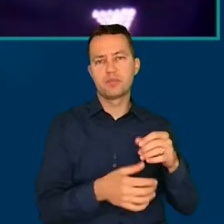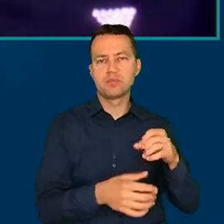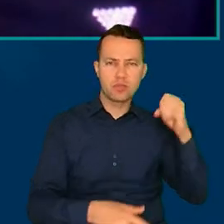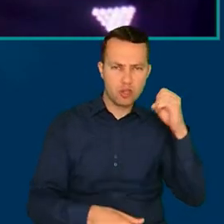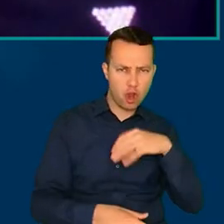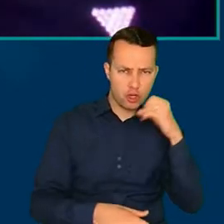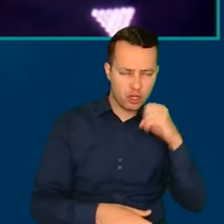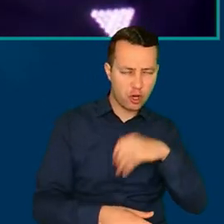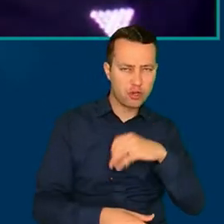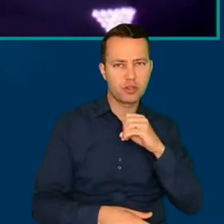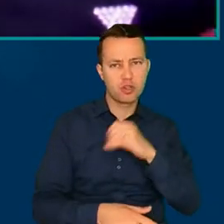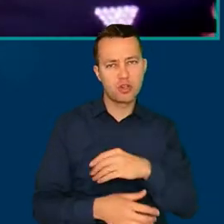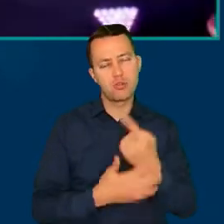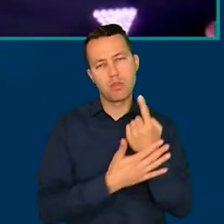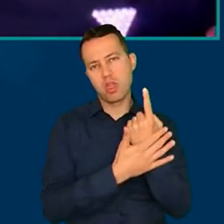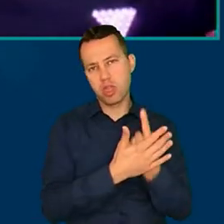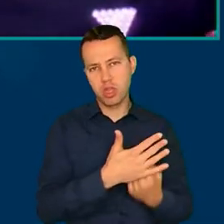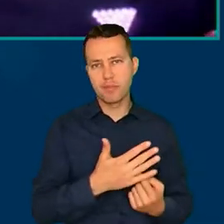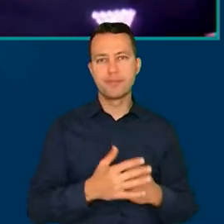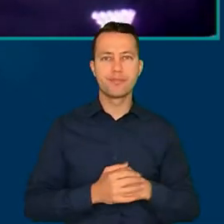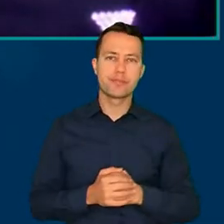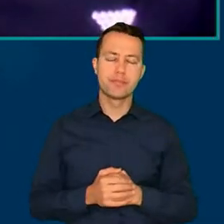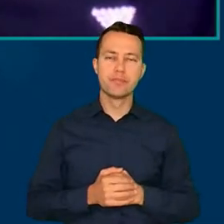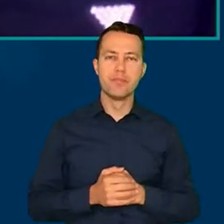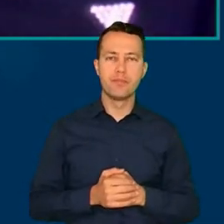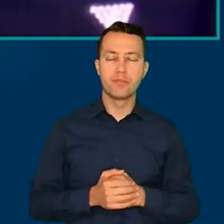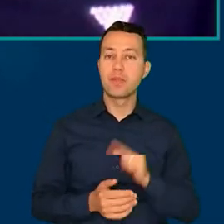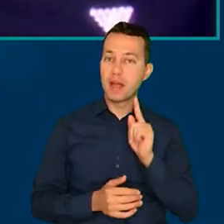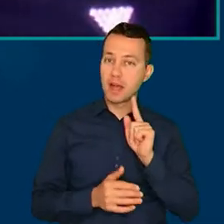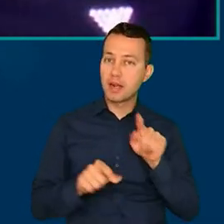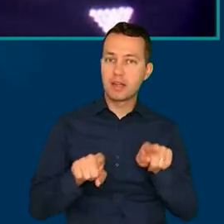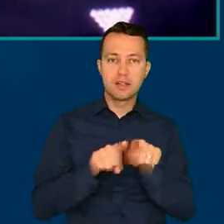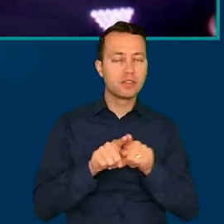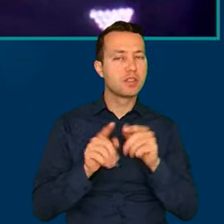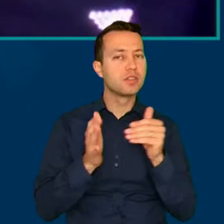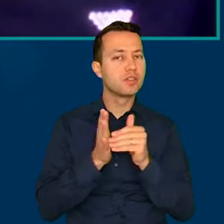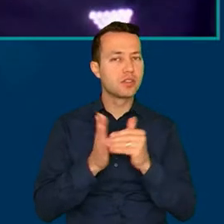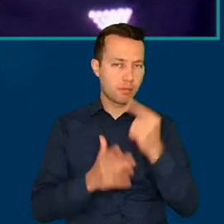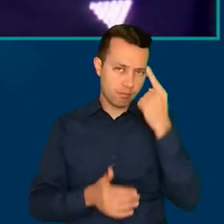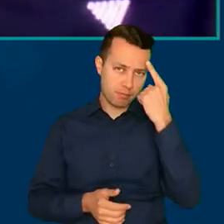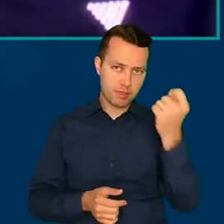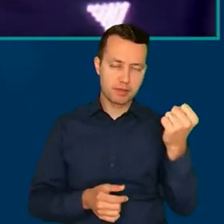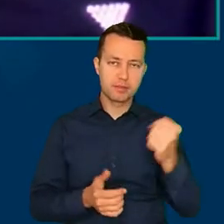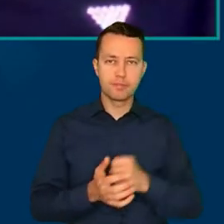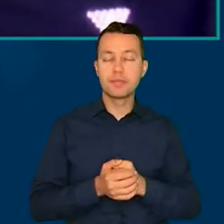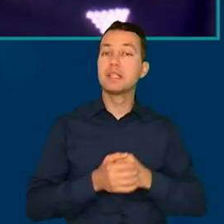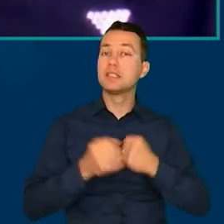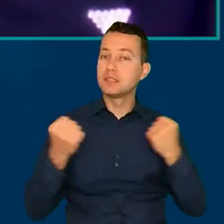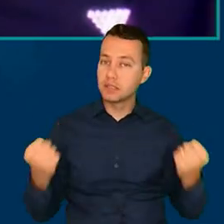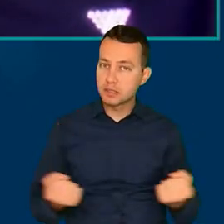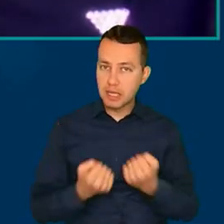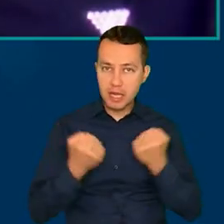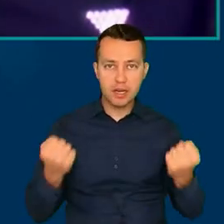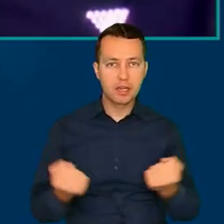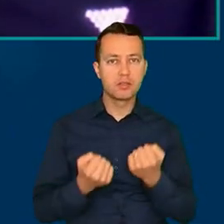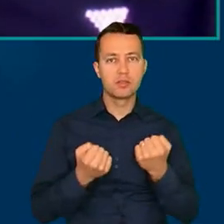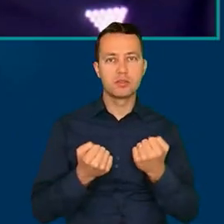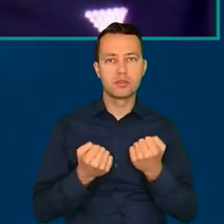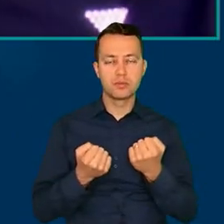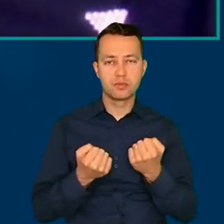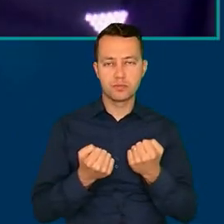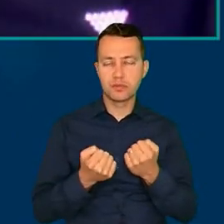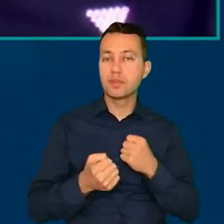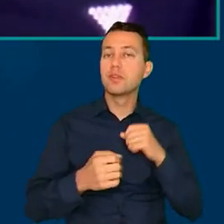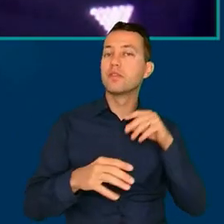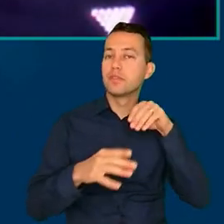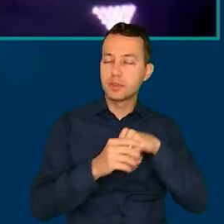remembered, and this risk needs to be avoided. It also needs to remember that due diligence is there to prevent,